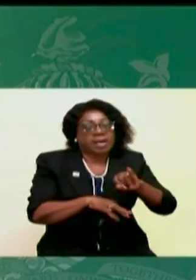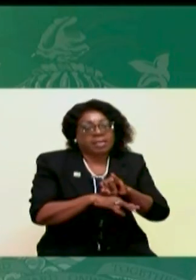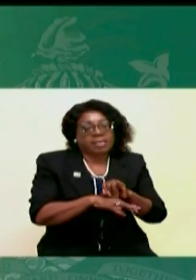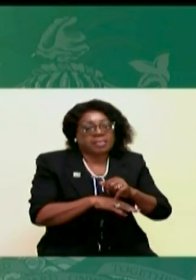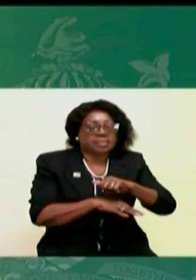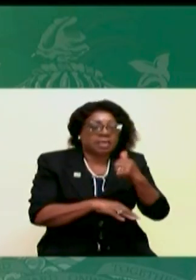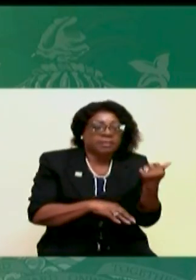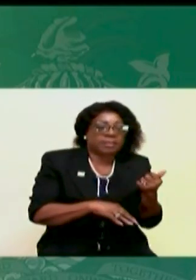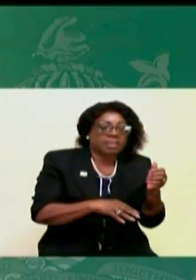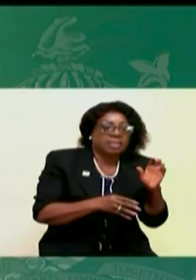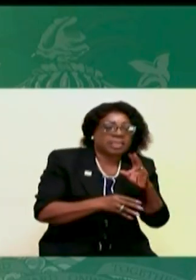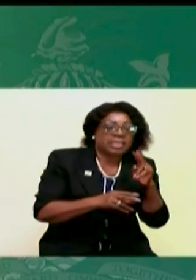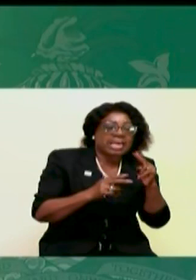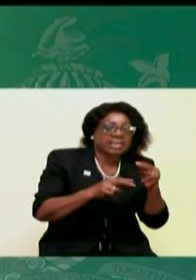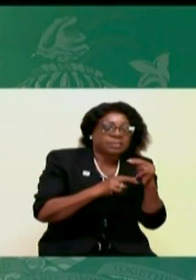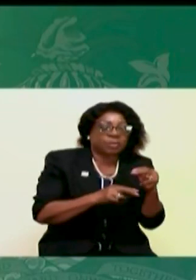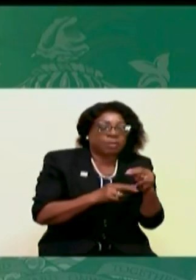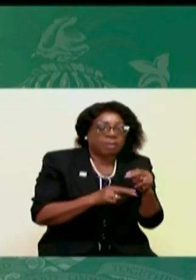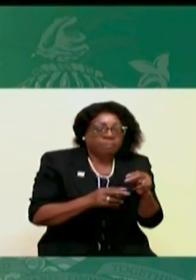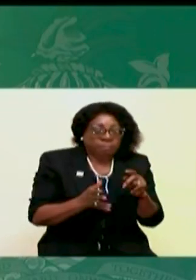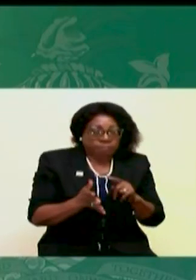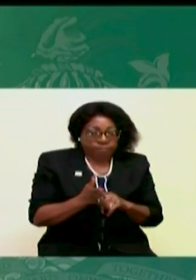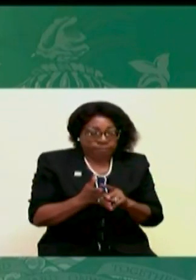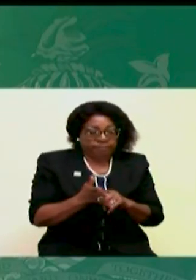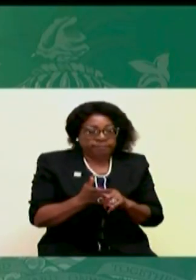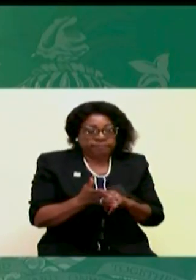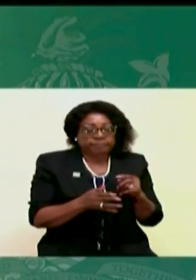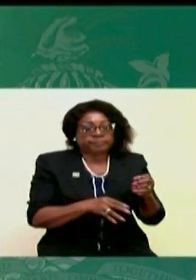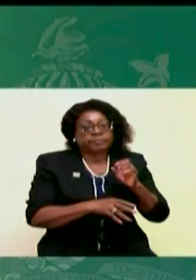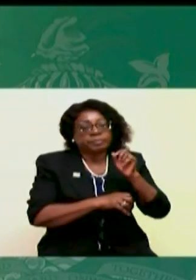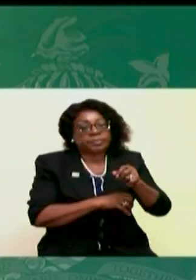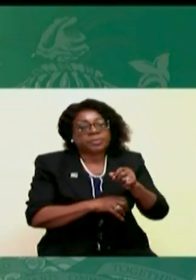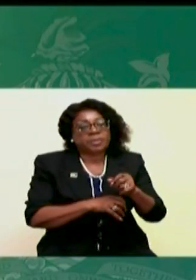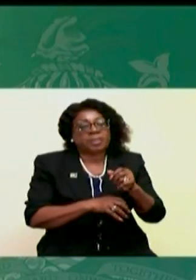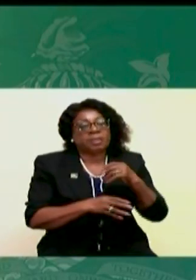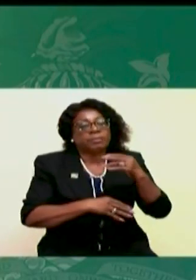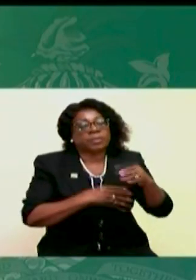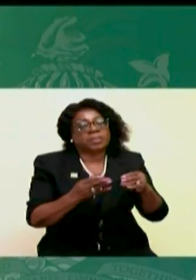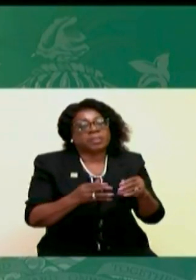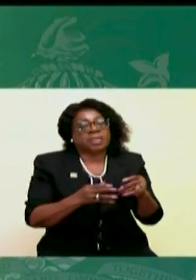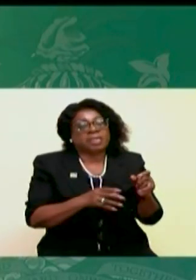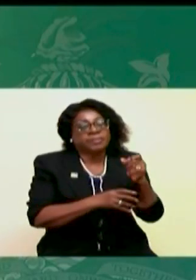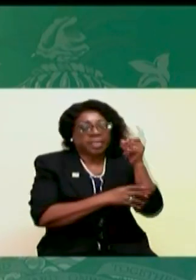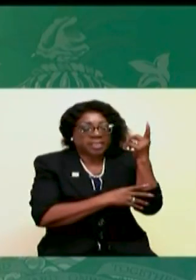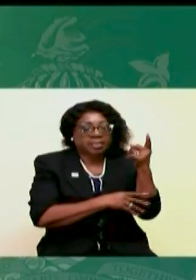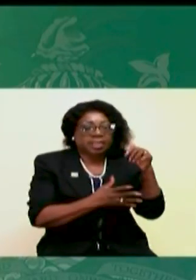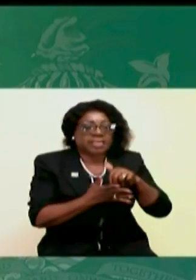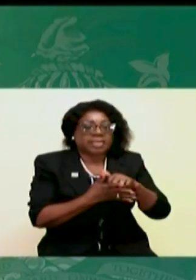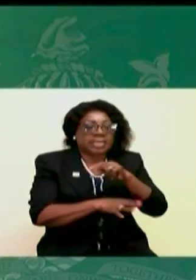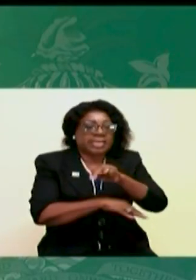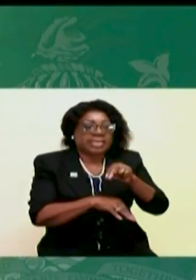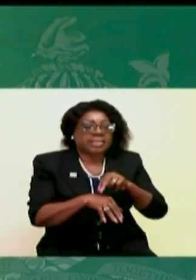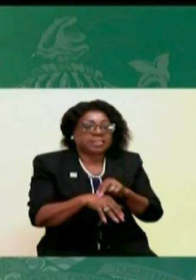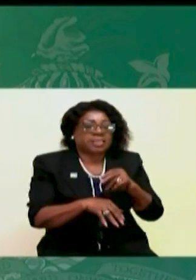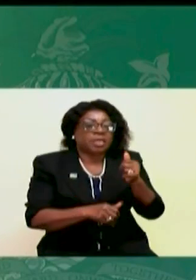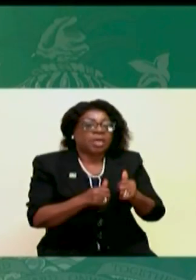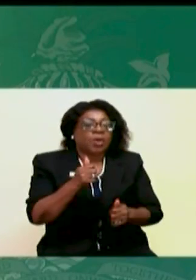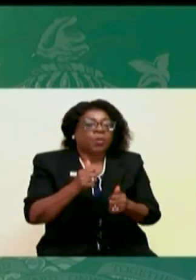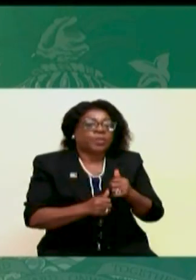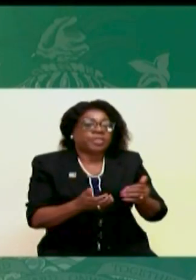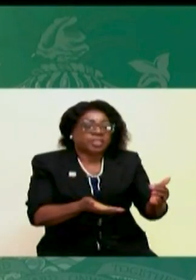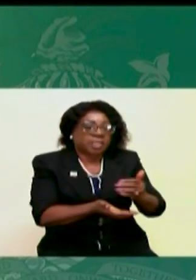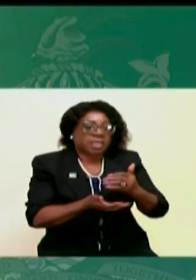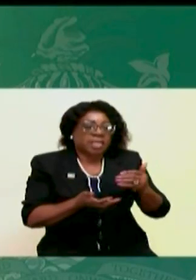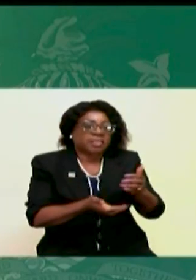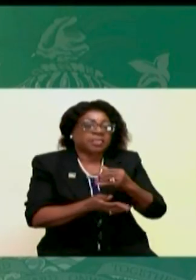than the capital. This has been an intentional objective, as we understand that a nation which is a collection of